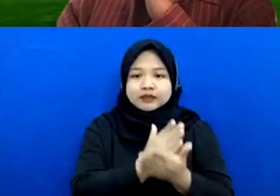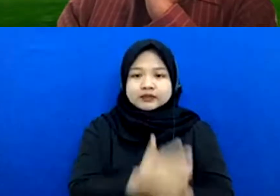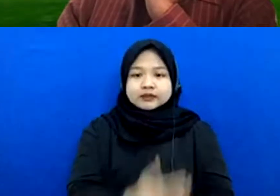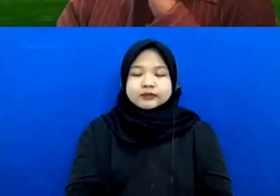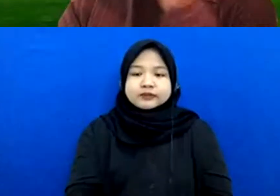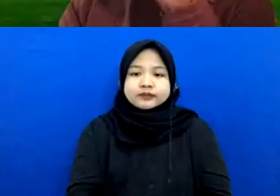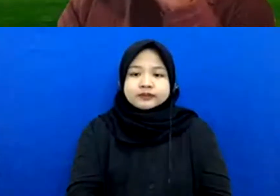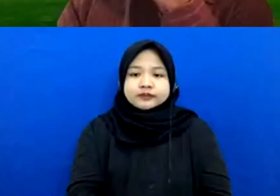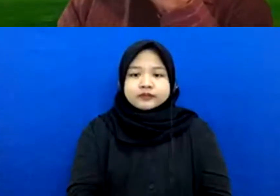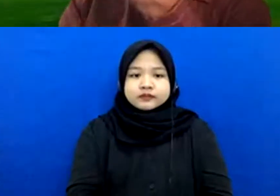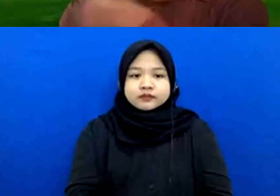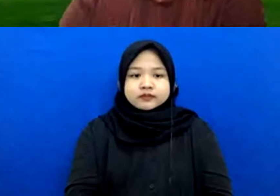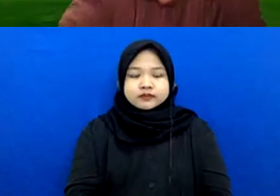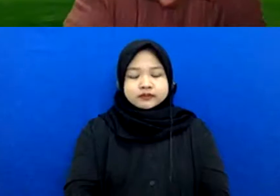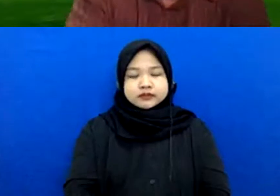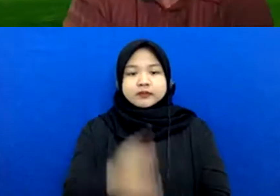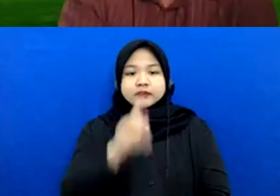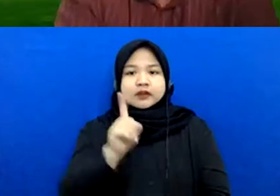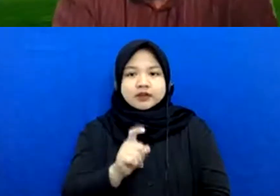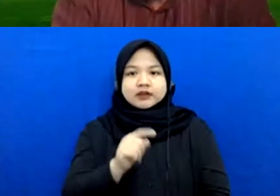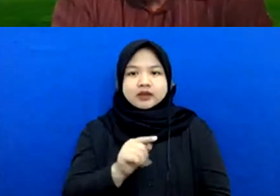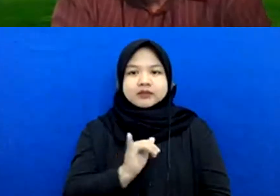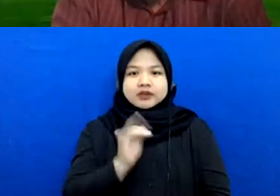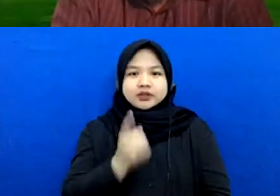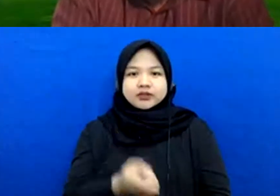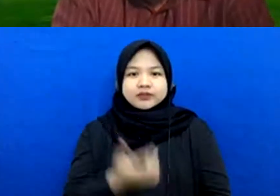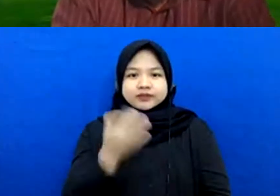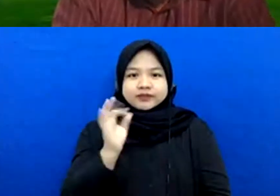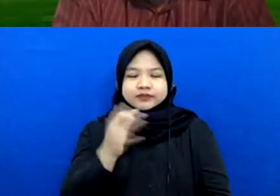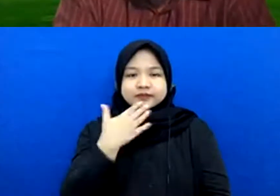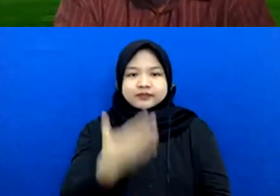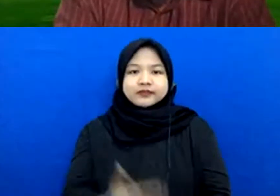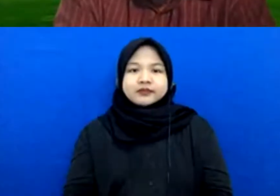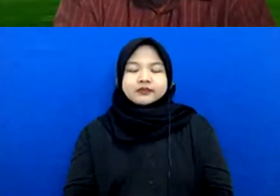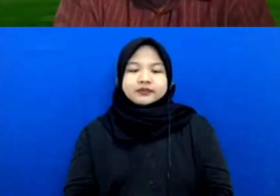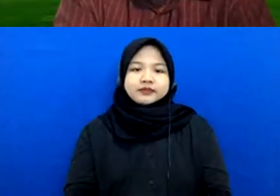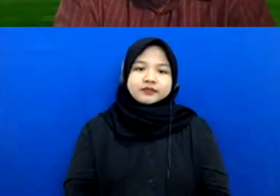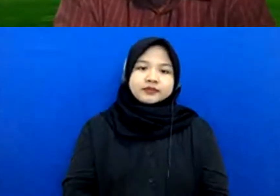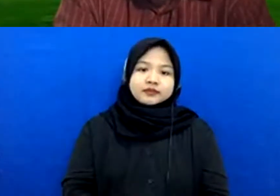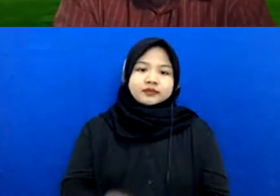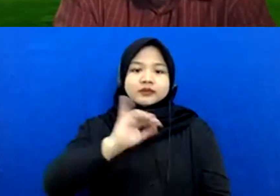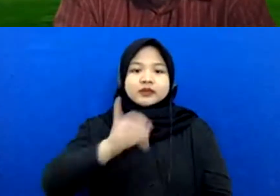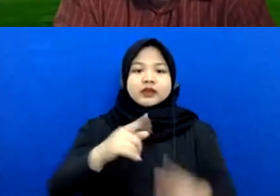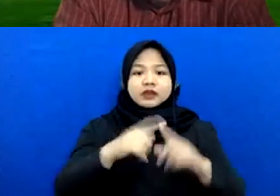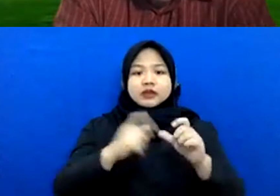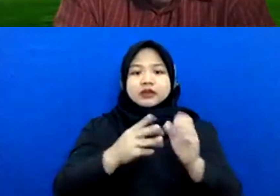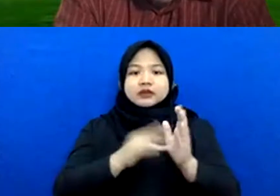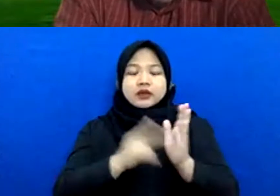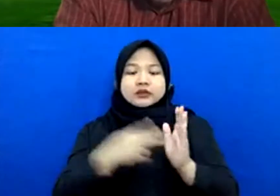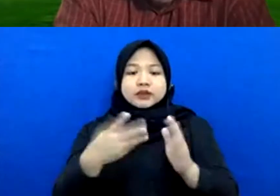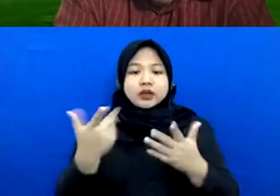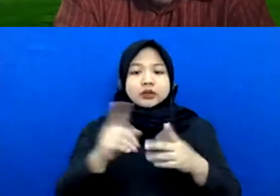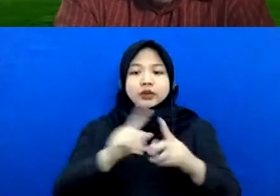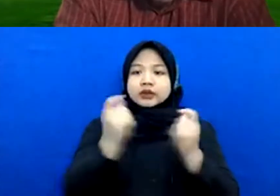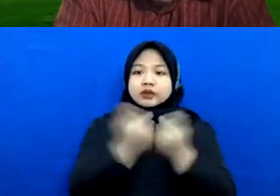That's is just my question. Thank you. Thank you, Jefflin. Maybe Jasmine and her team could answer